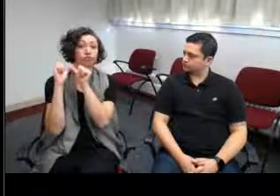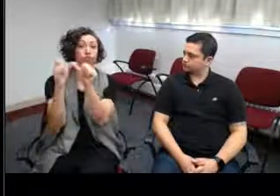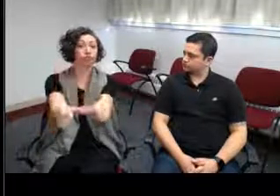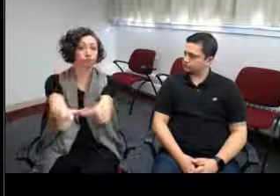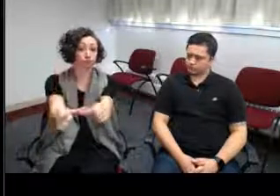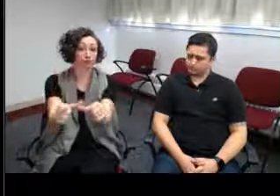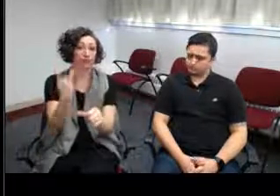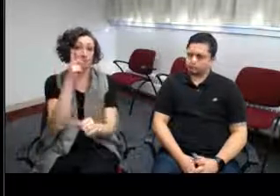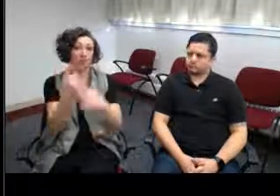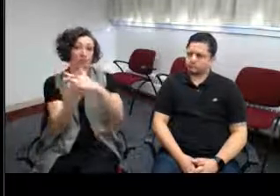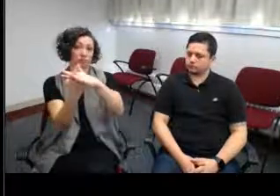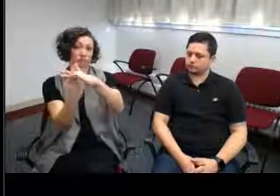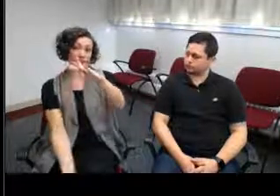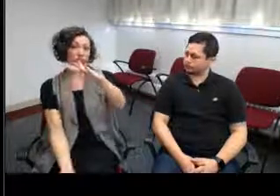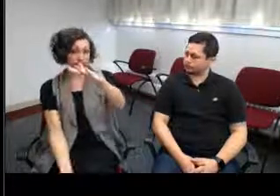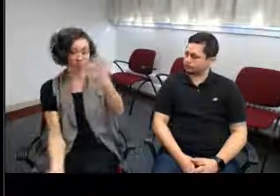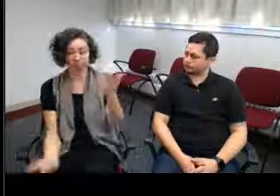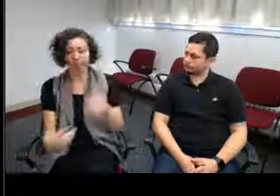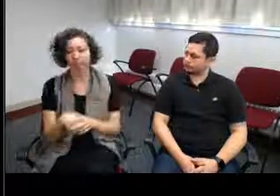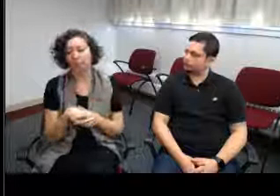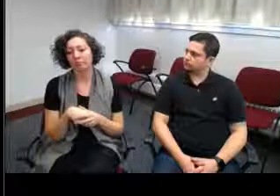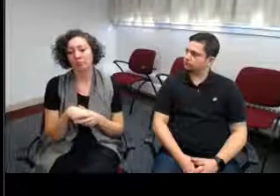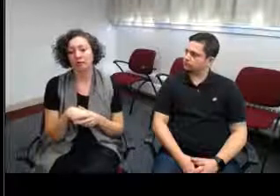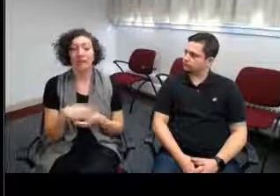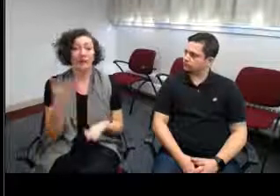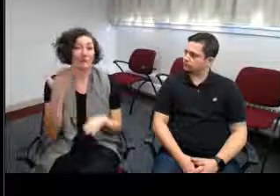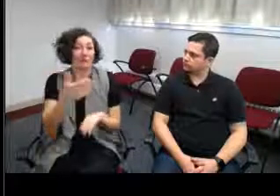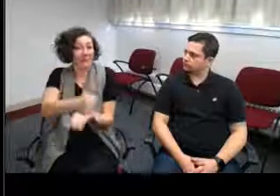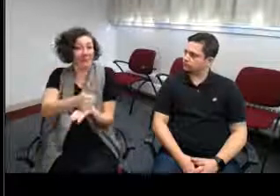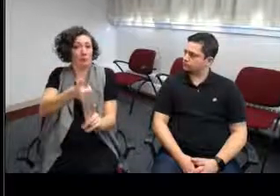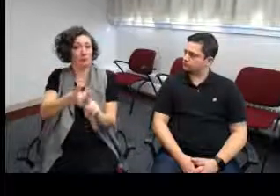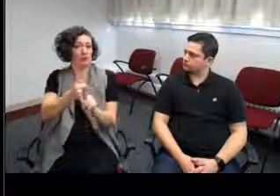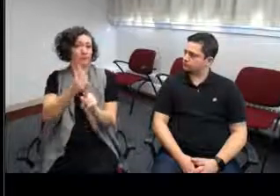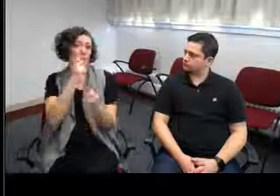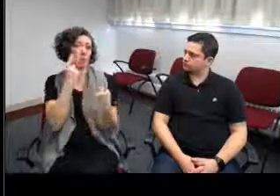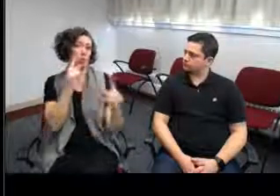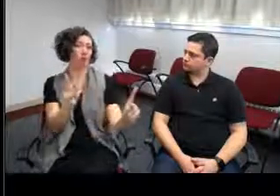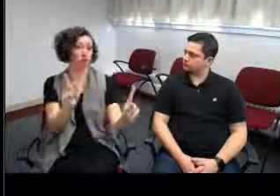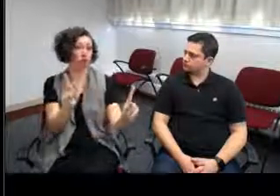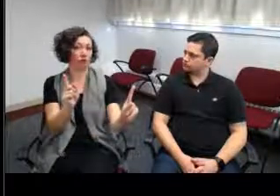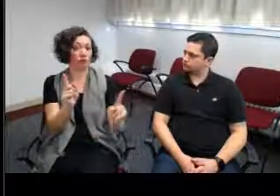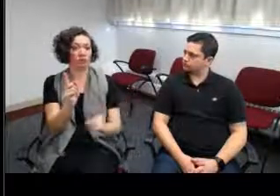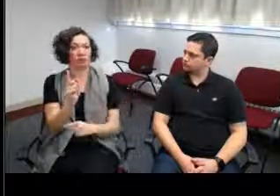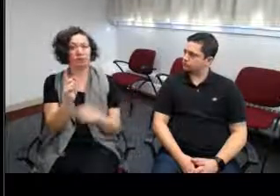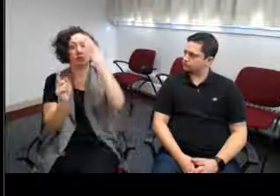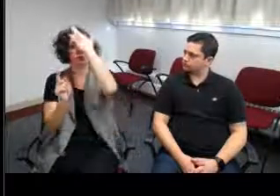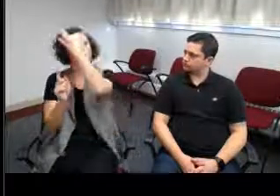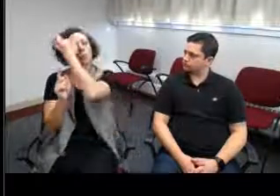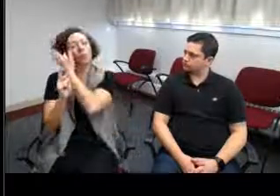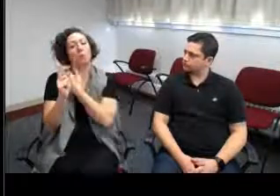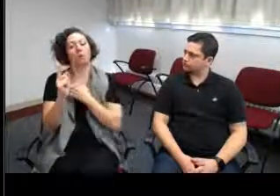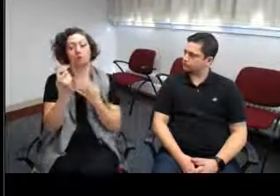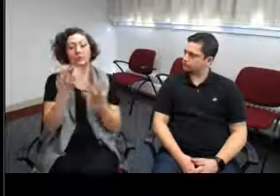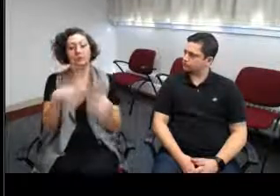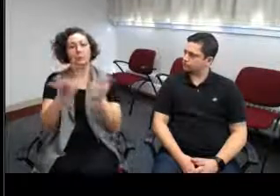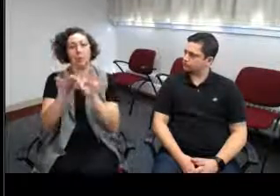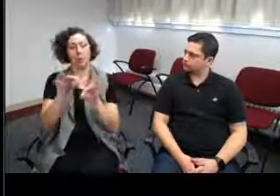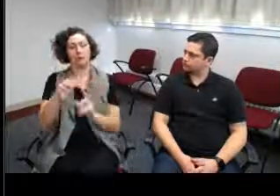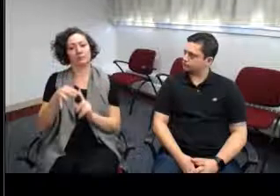can't find another therapist, though they want to, which means there's a higher risk of them not